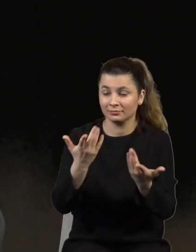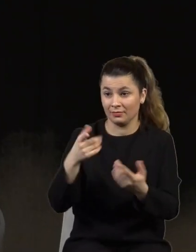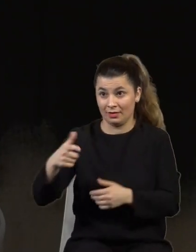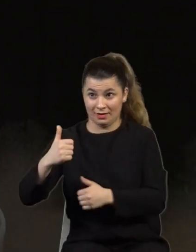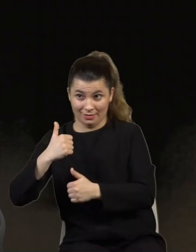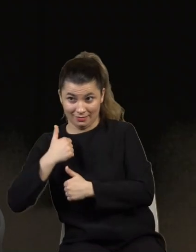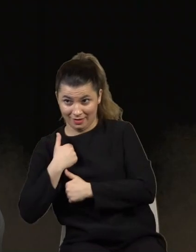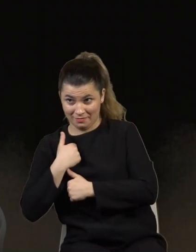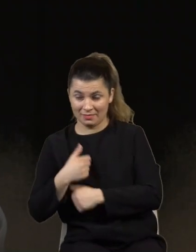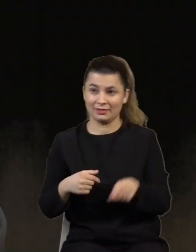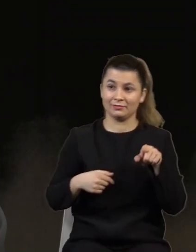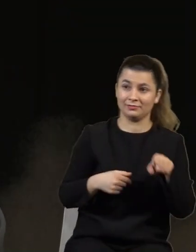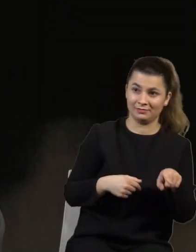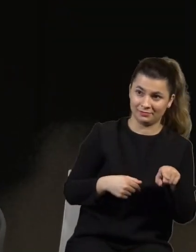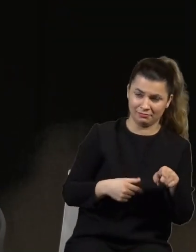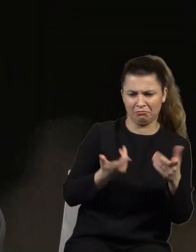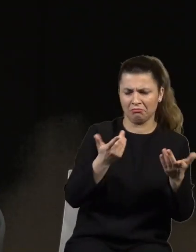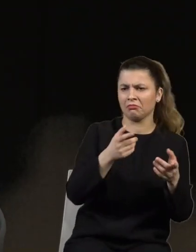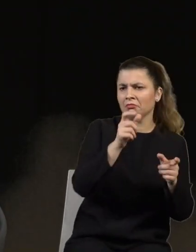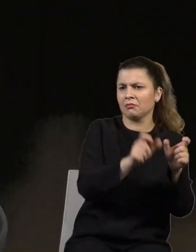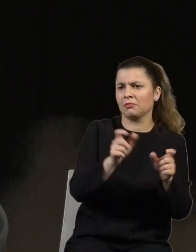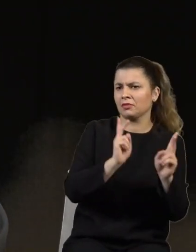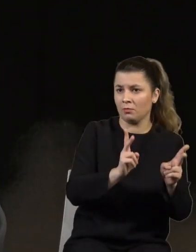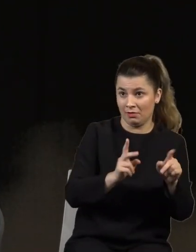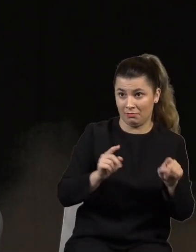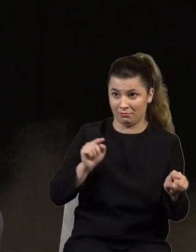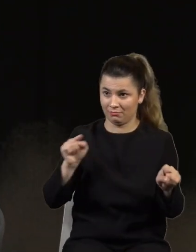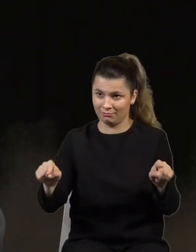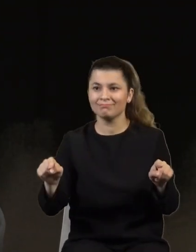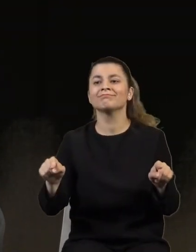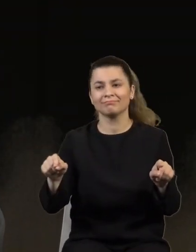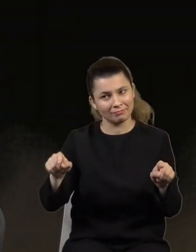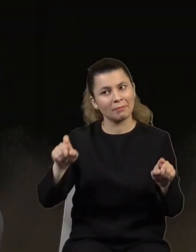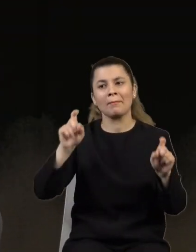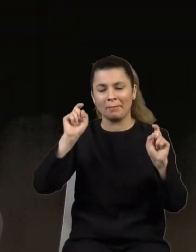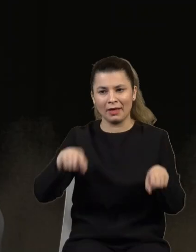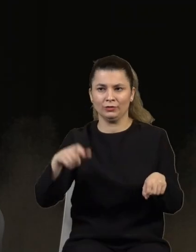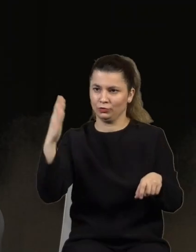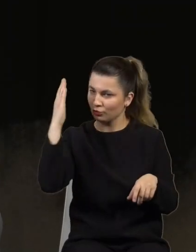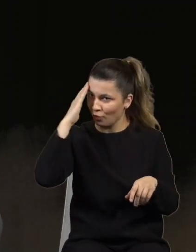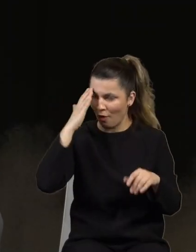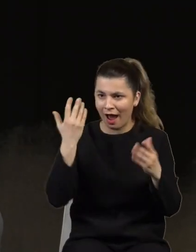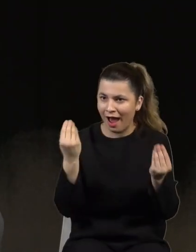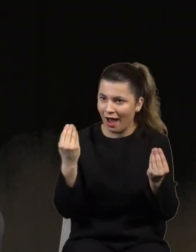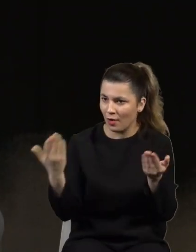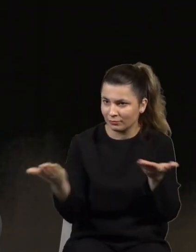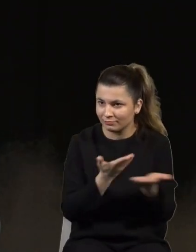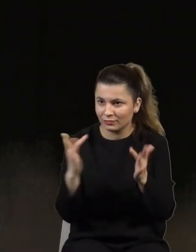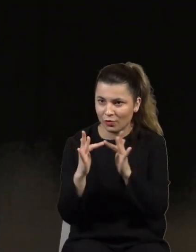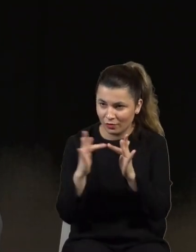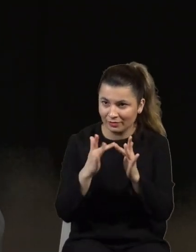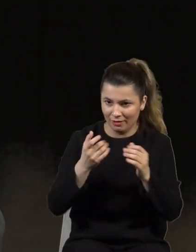Ms. General rightly said, they are military procedures and they are civil procedures. So we